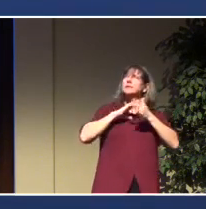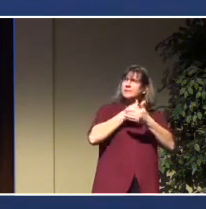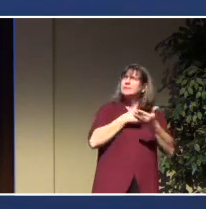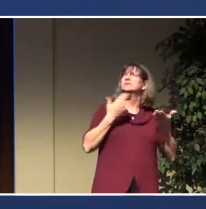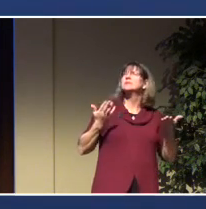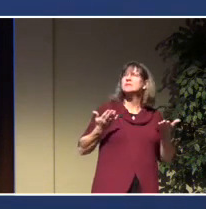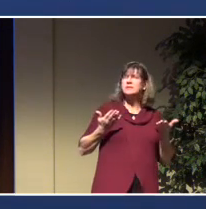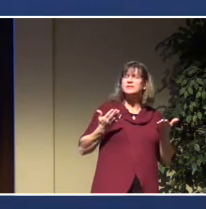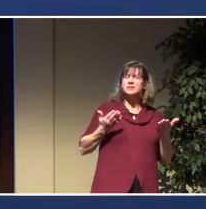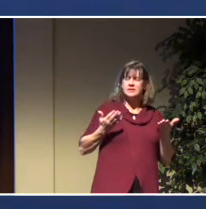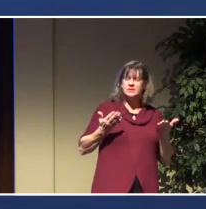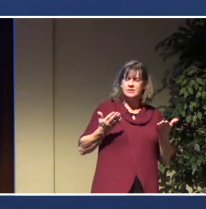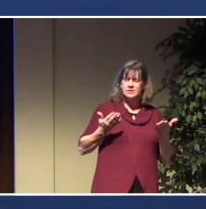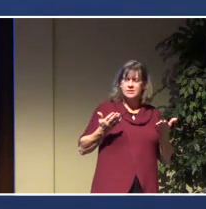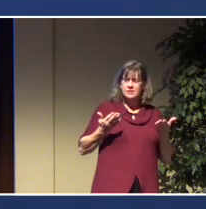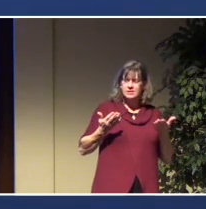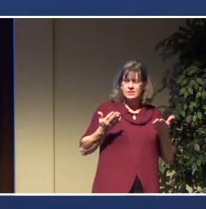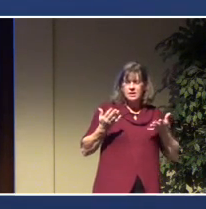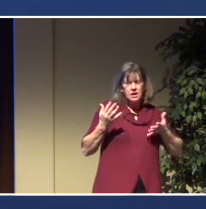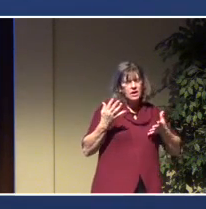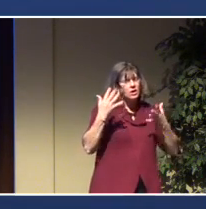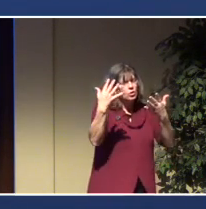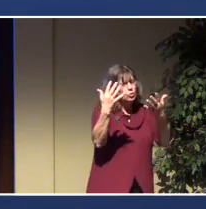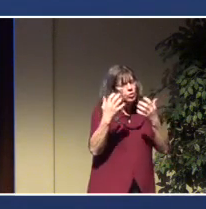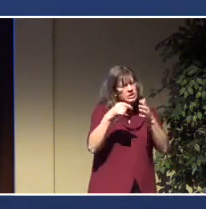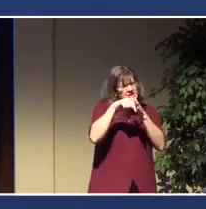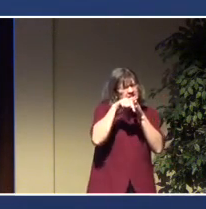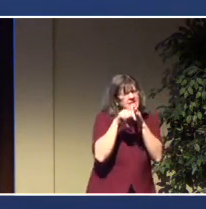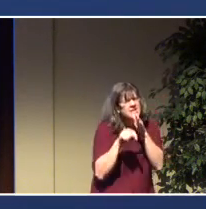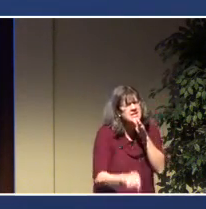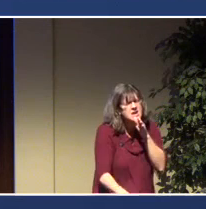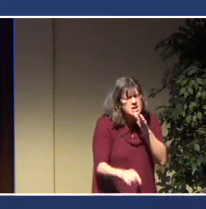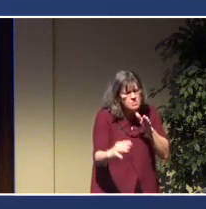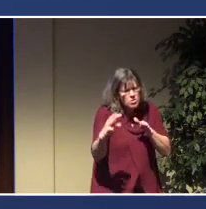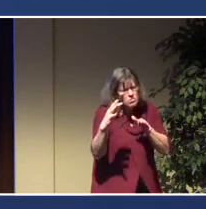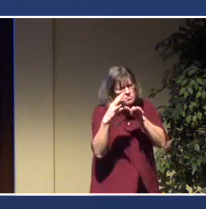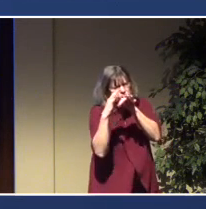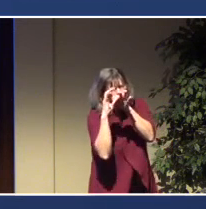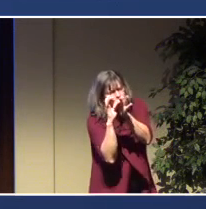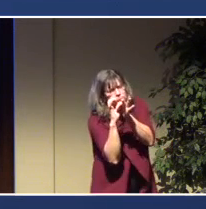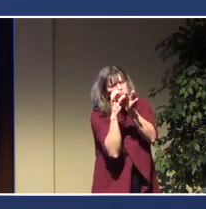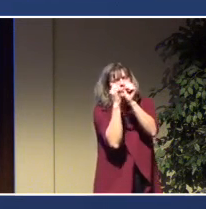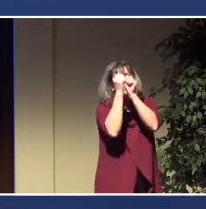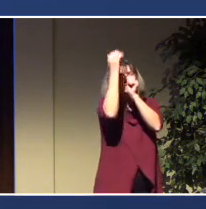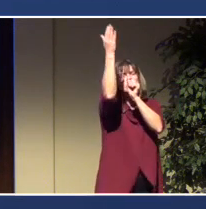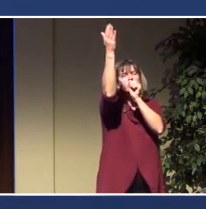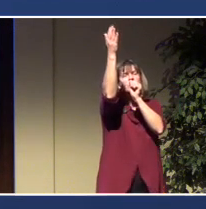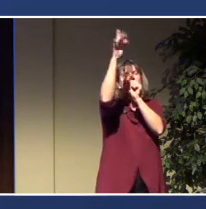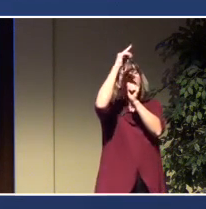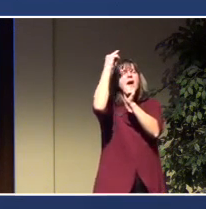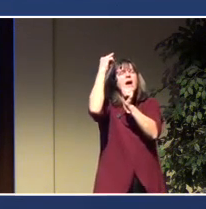And invite us deeper into a relationship that says, Abba, Father.